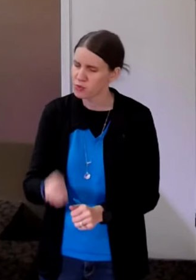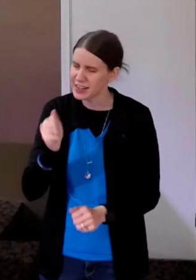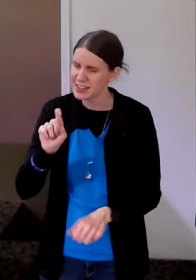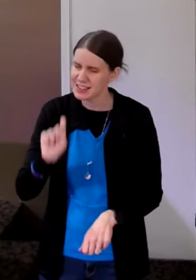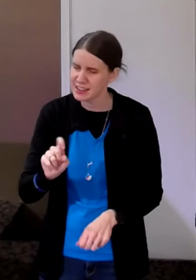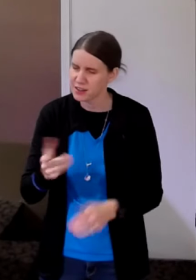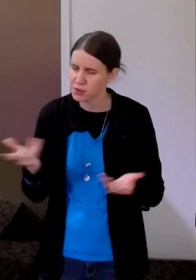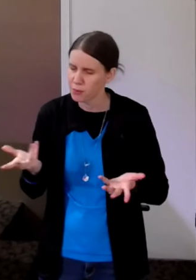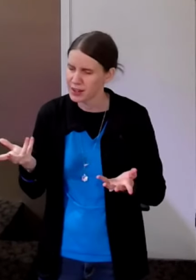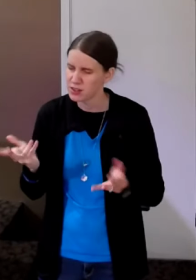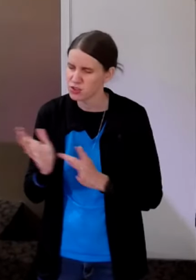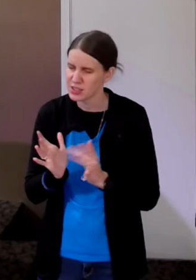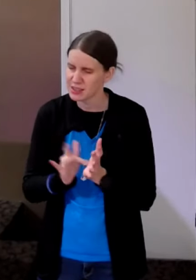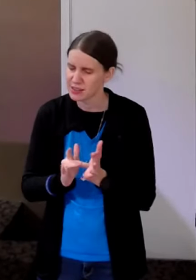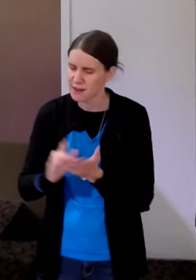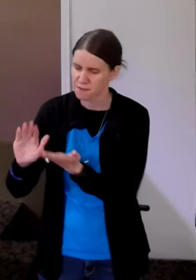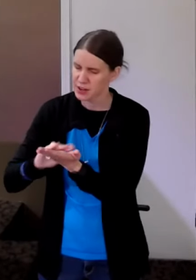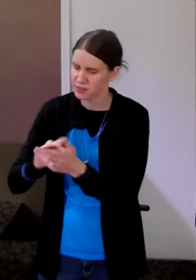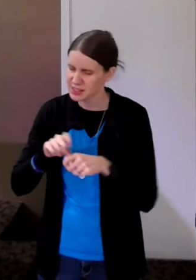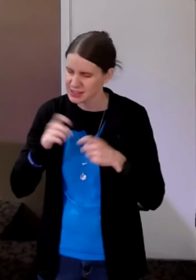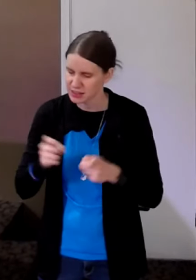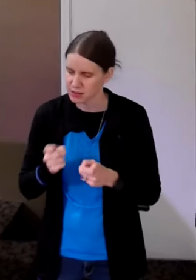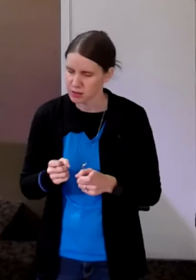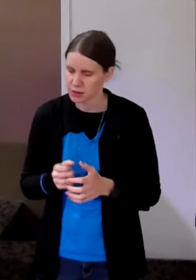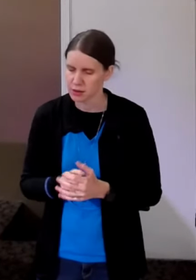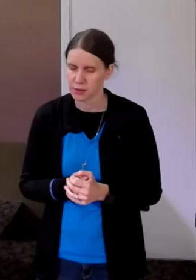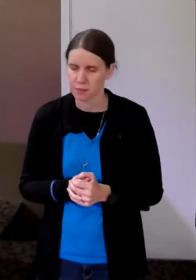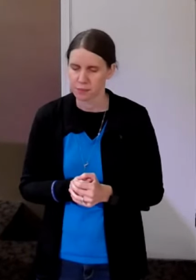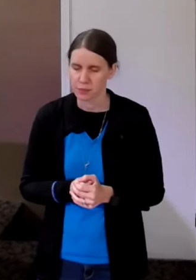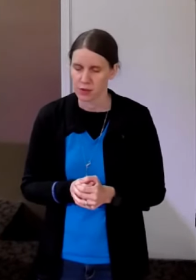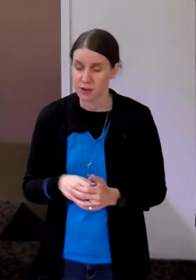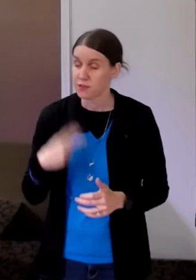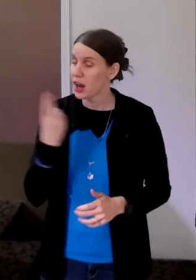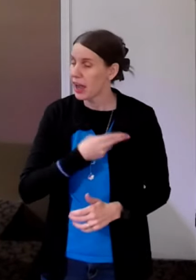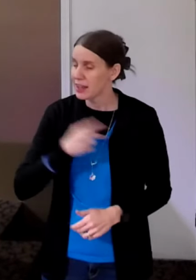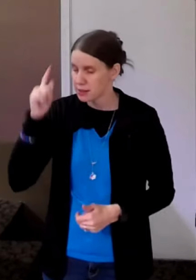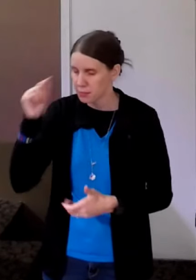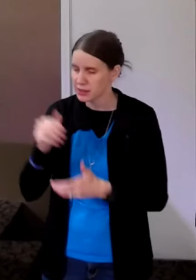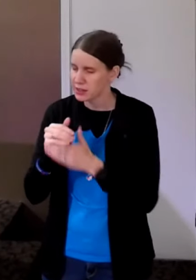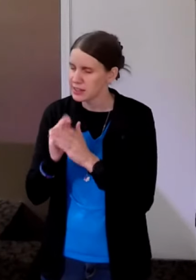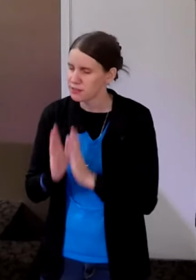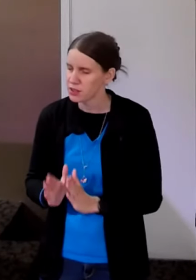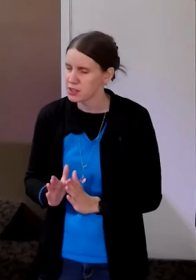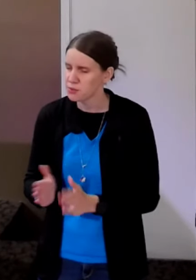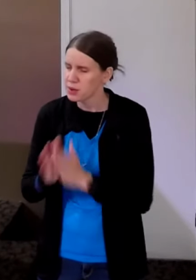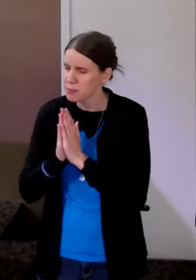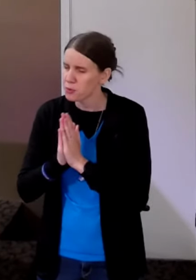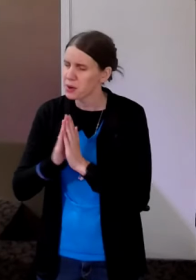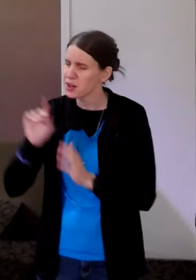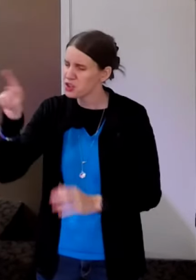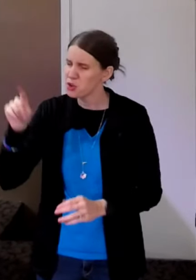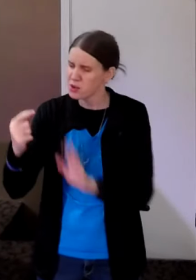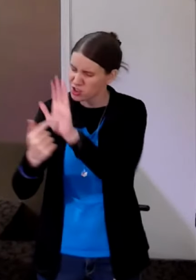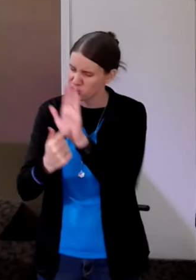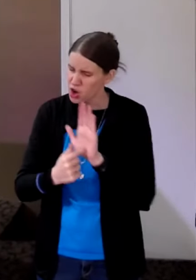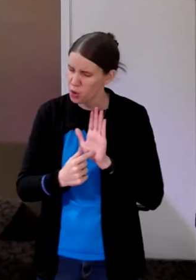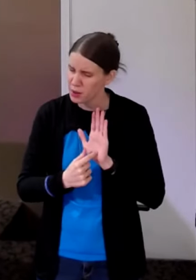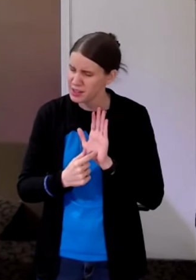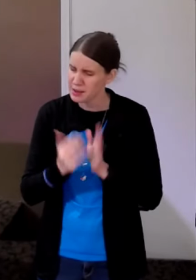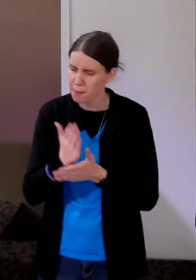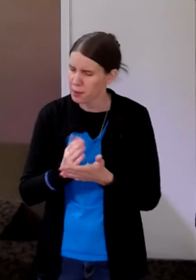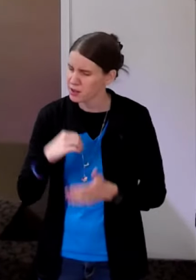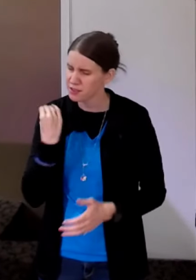sin. For each of us who are believers, Lord, that you would convict us, Lord, of those things, those areas